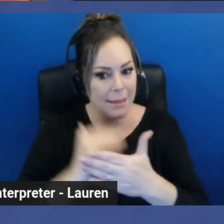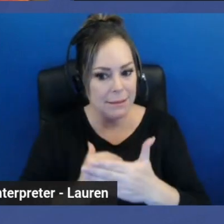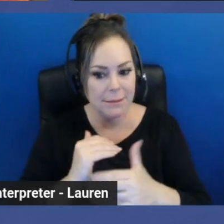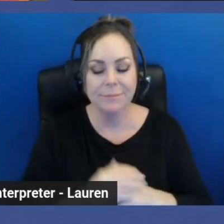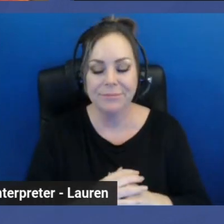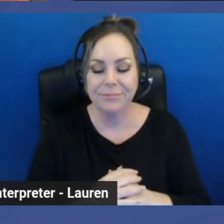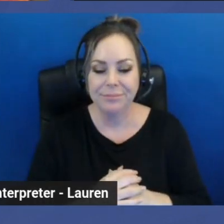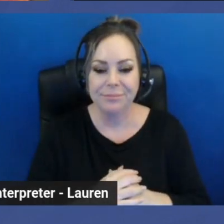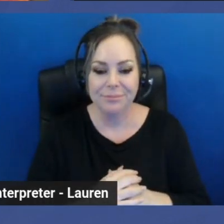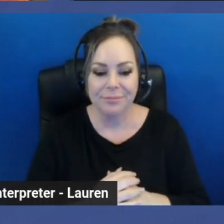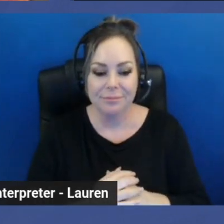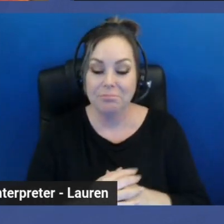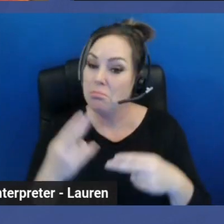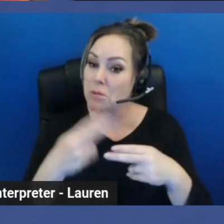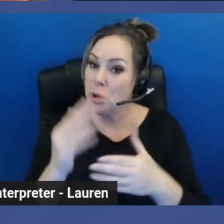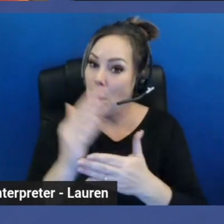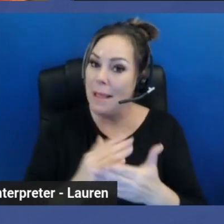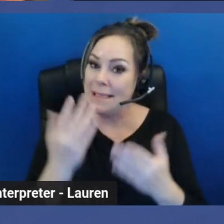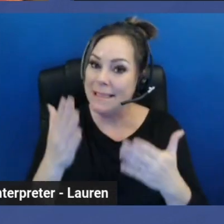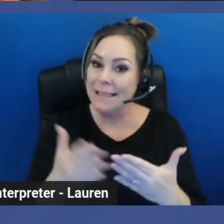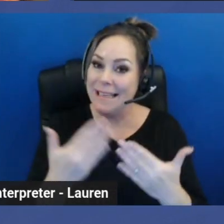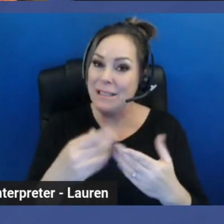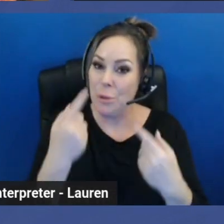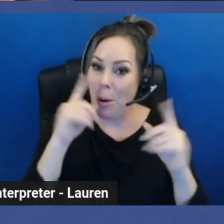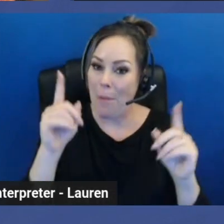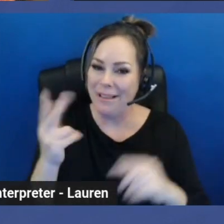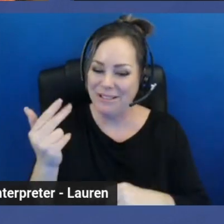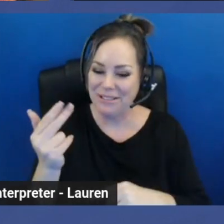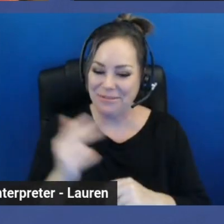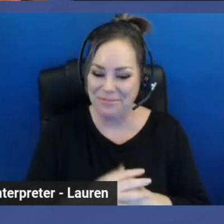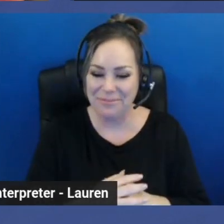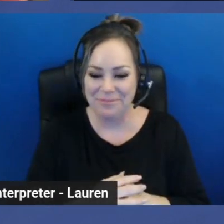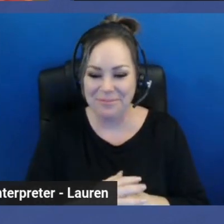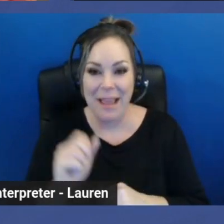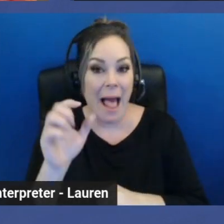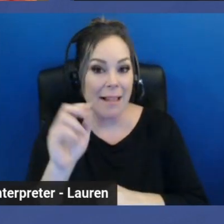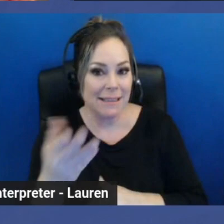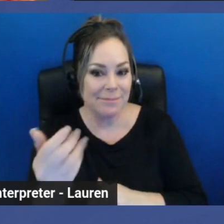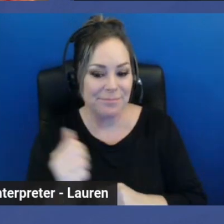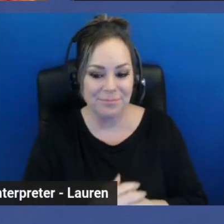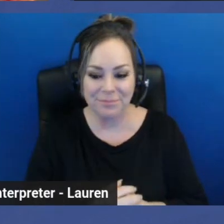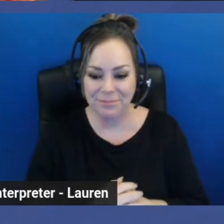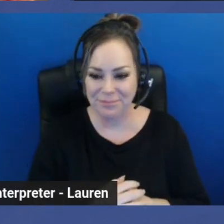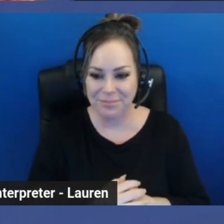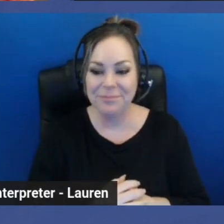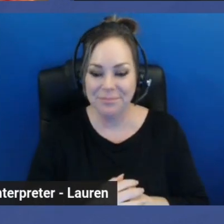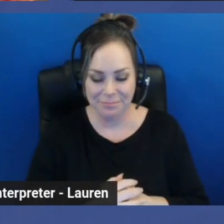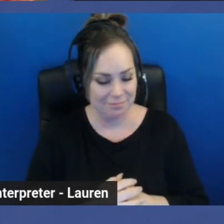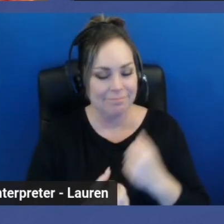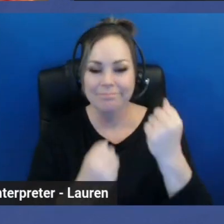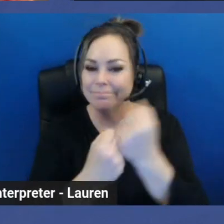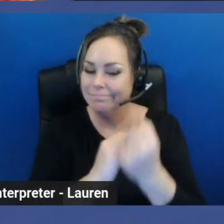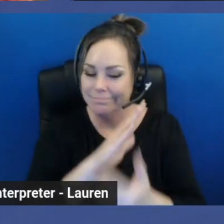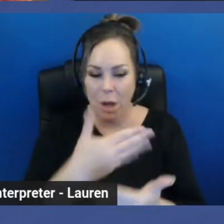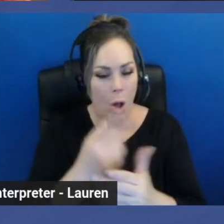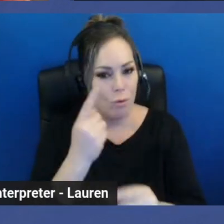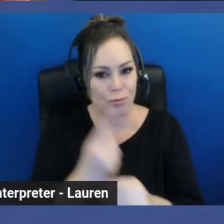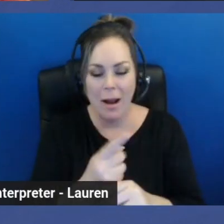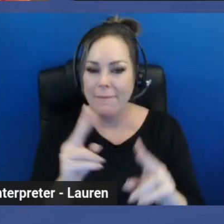Short list, easily accomplished. Yeah. Allison, what about you? Yeah, I mean, I second all of those. Yeah,